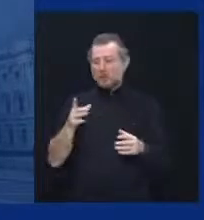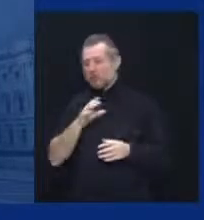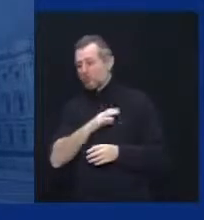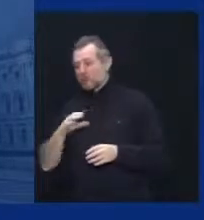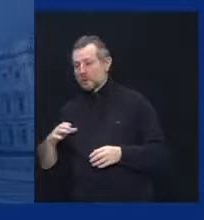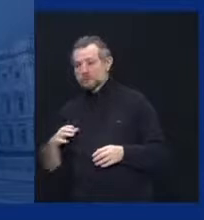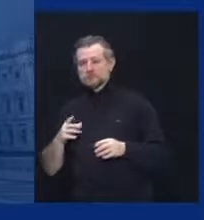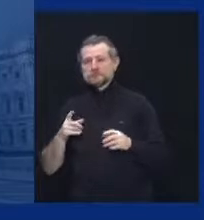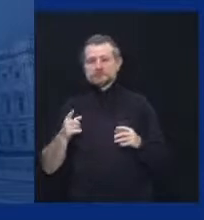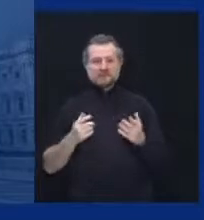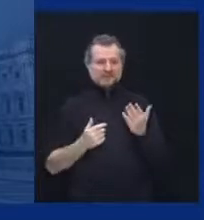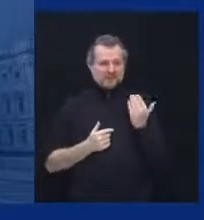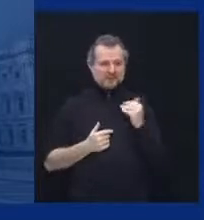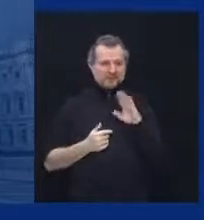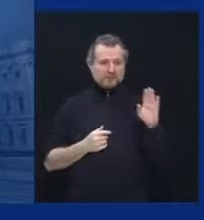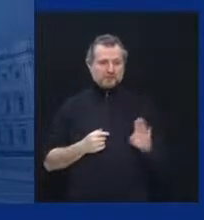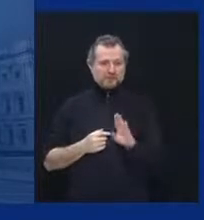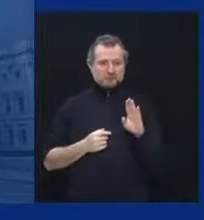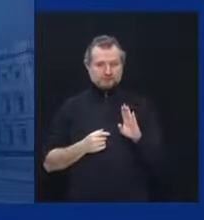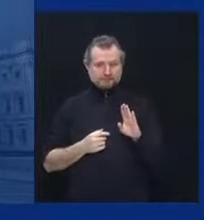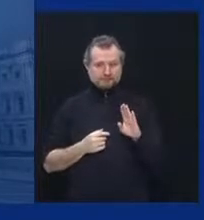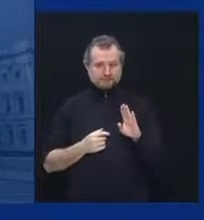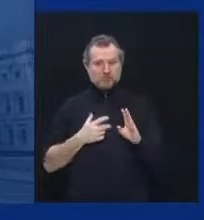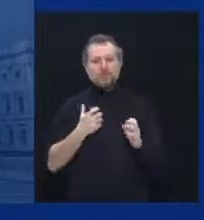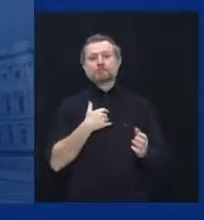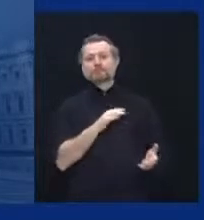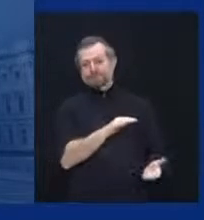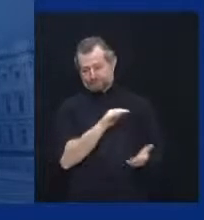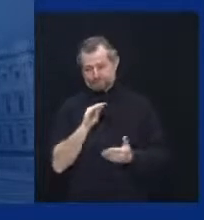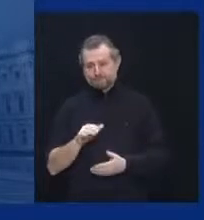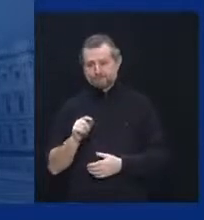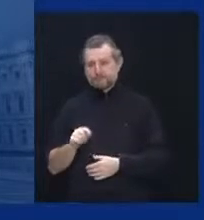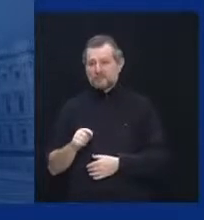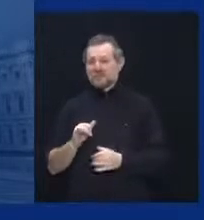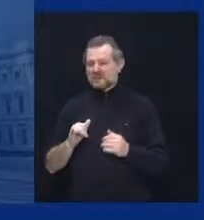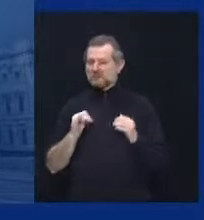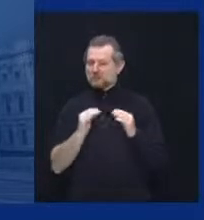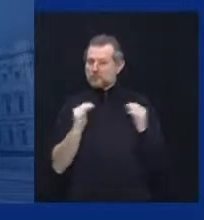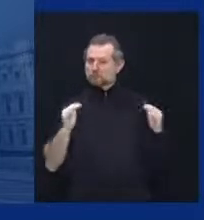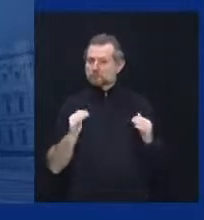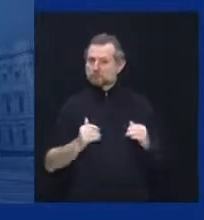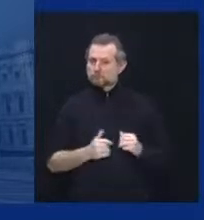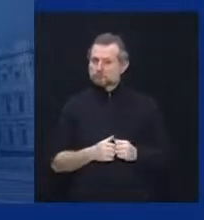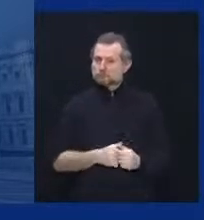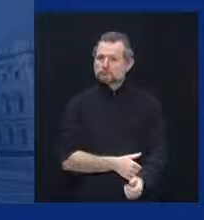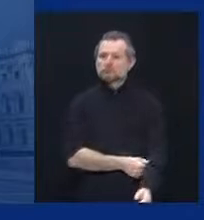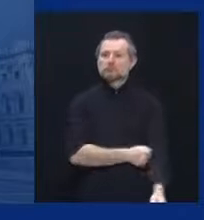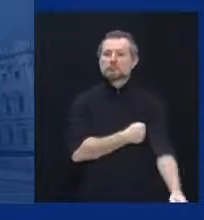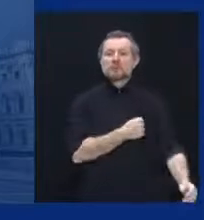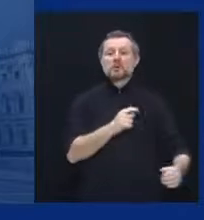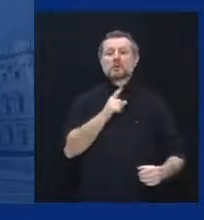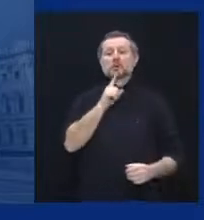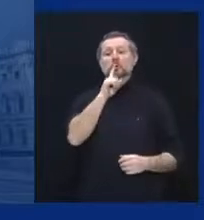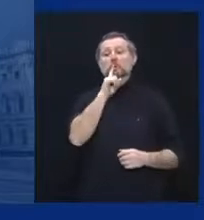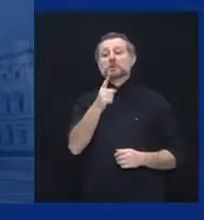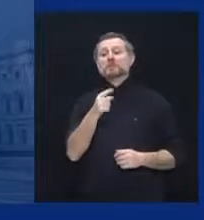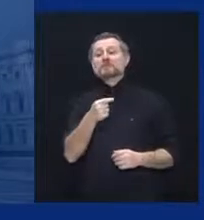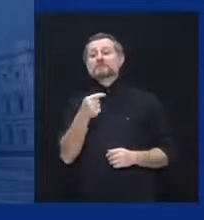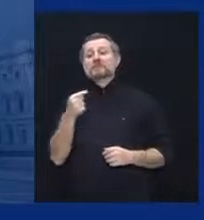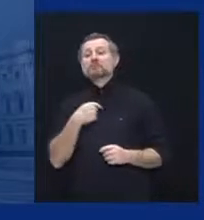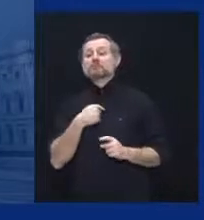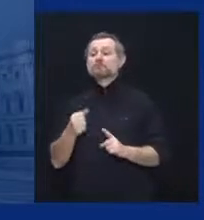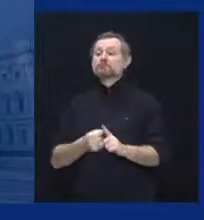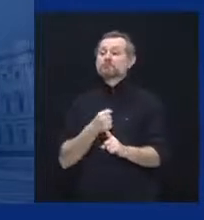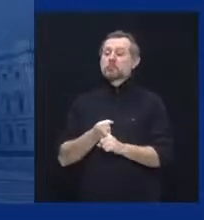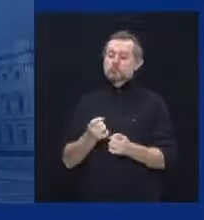federal relief. And this is a fair request. New York State was ground zero. New York